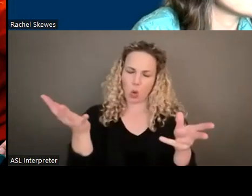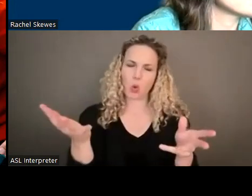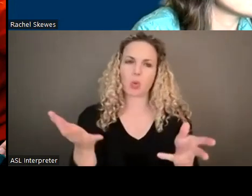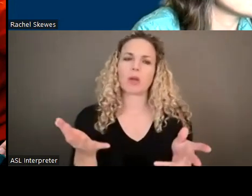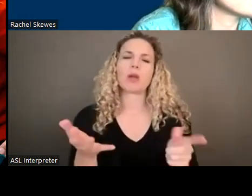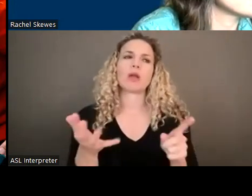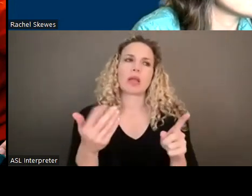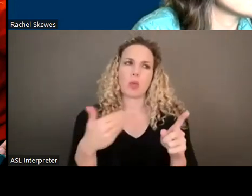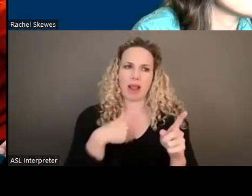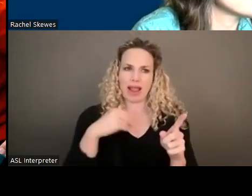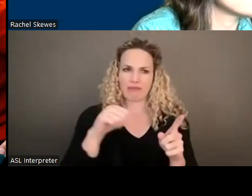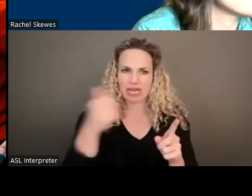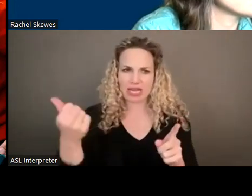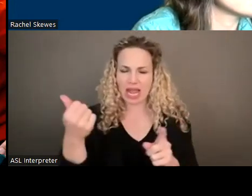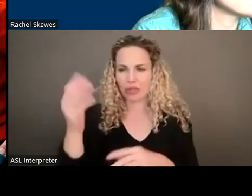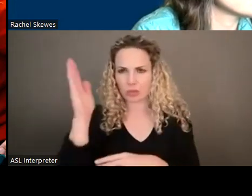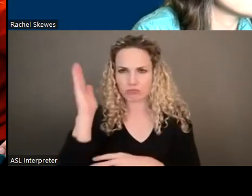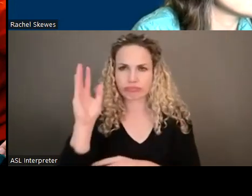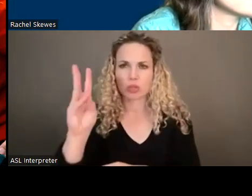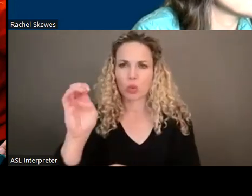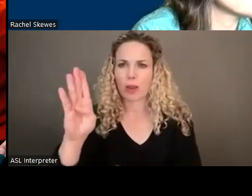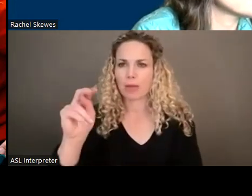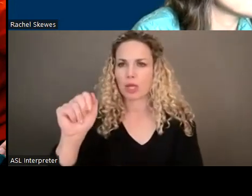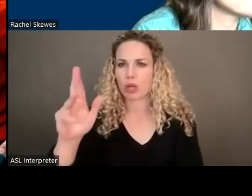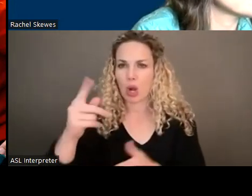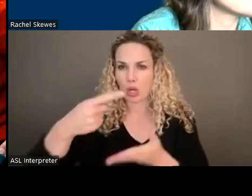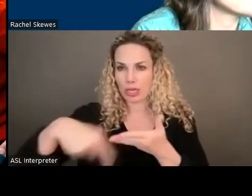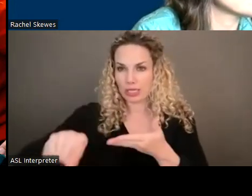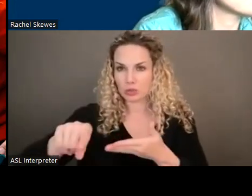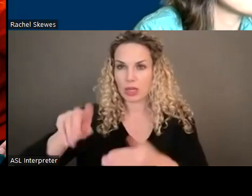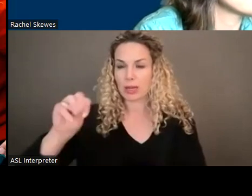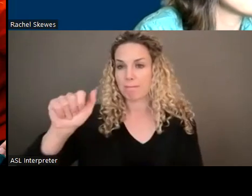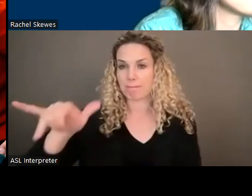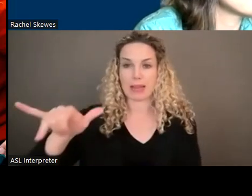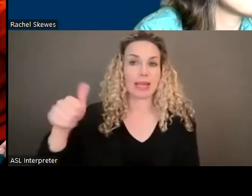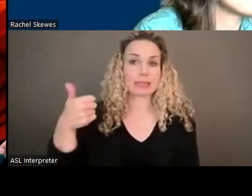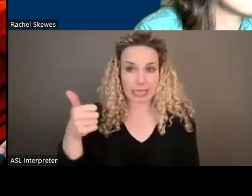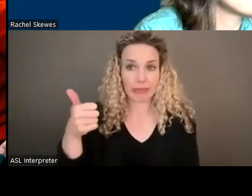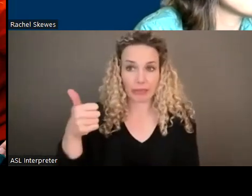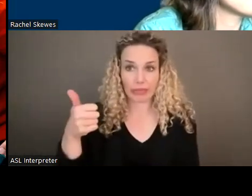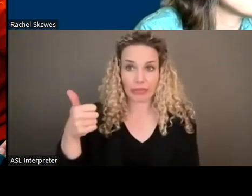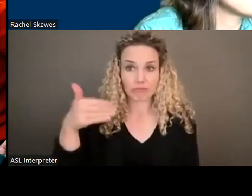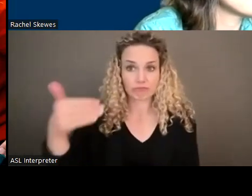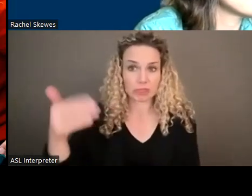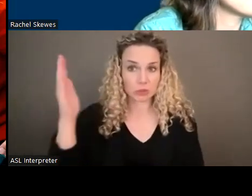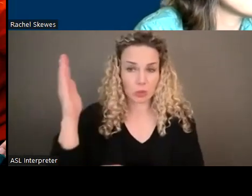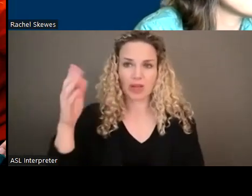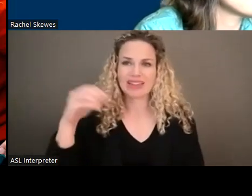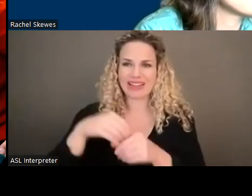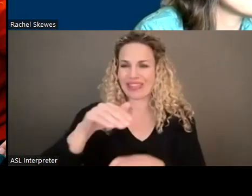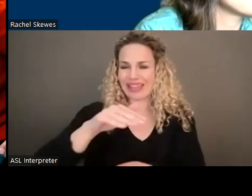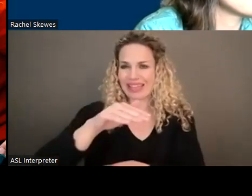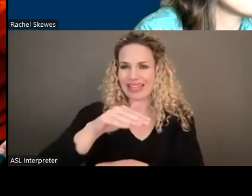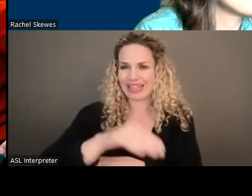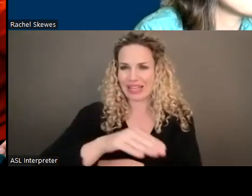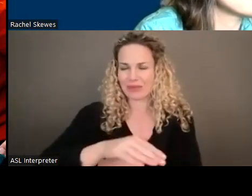we have another webinar next week on May 10th, and that is in the evening. We